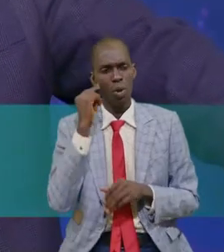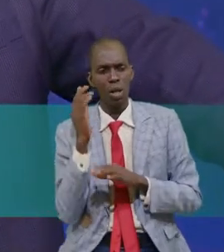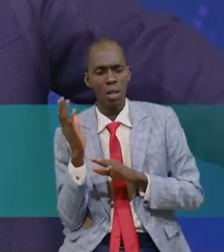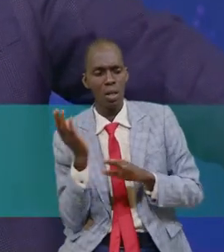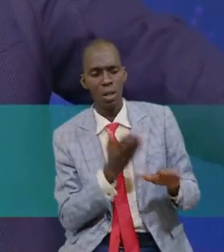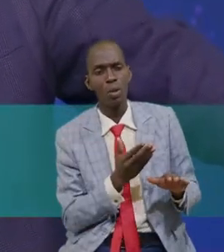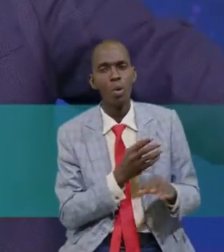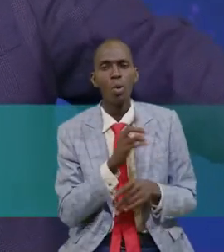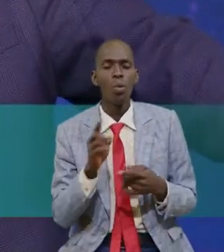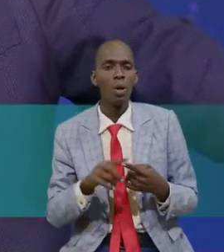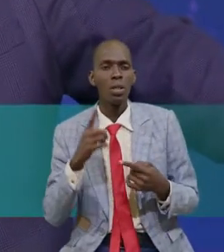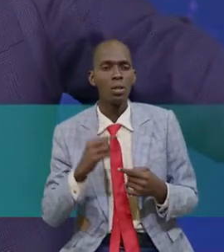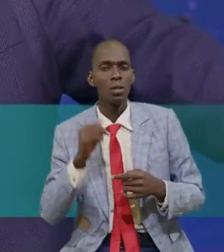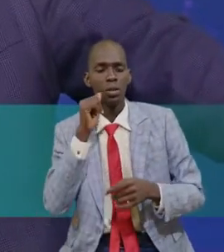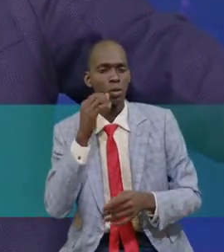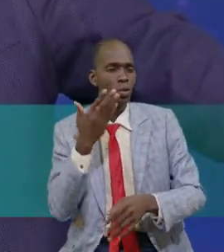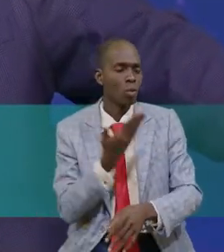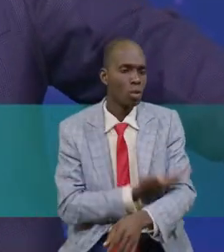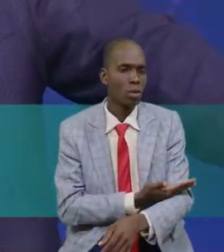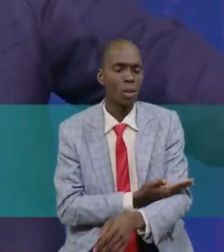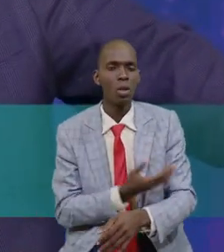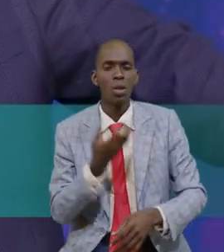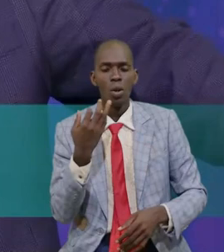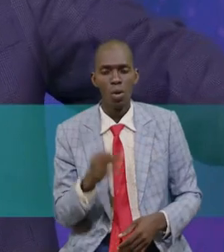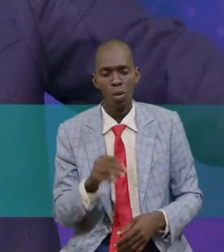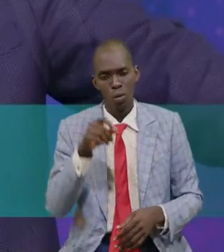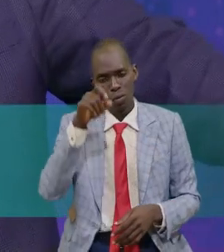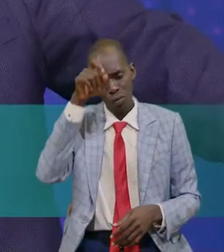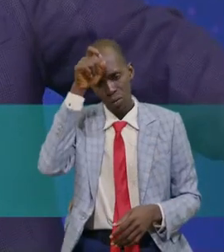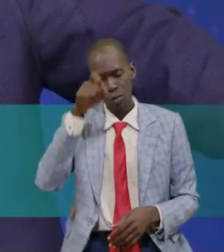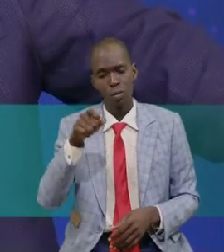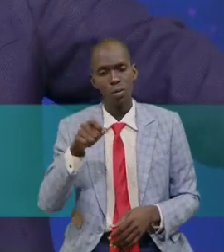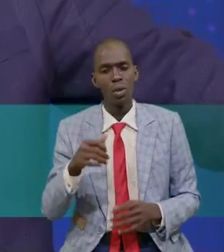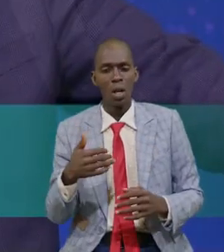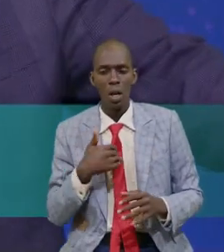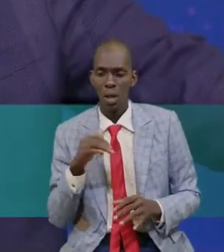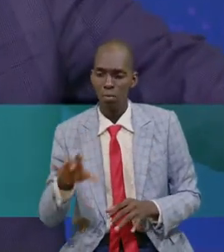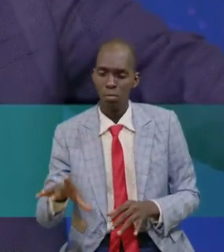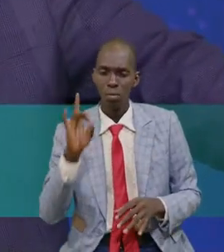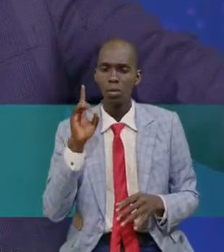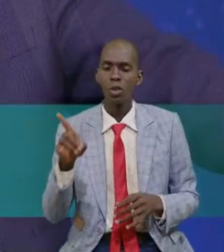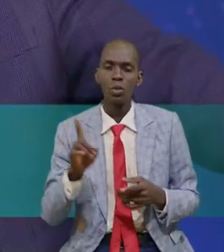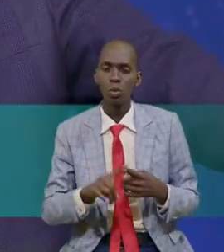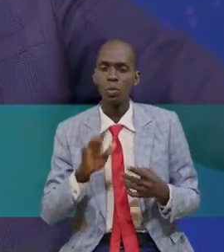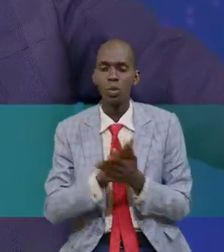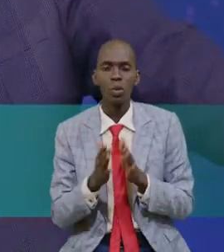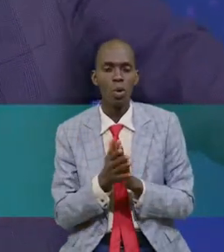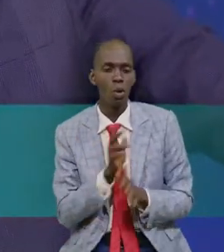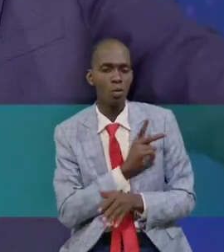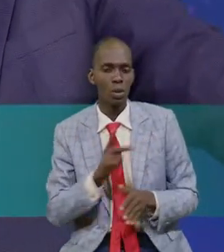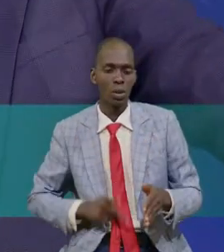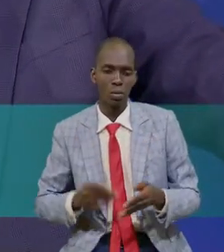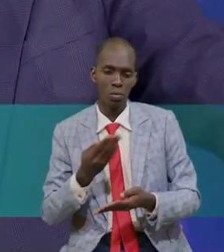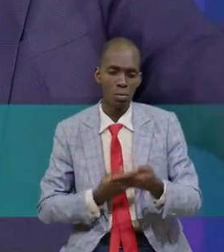daughter of Pharaoh had adopted him, that he would be king because the lady couldn't be a